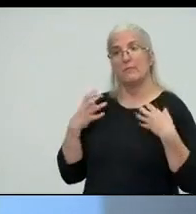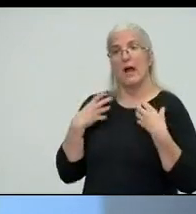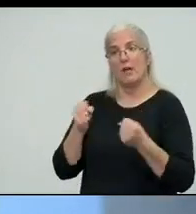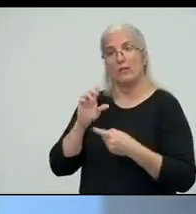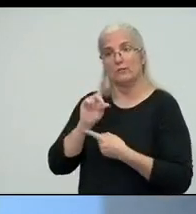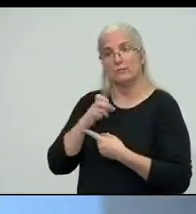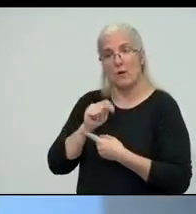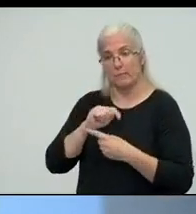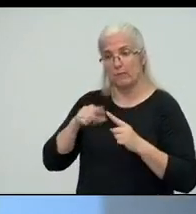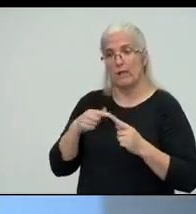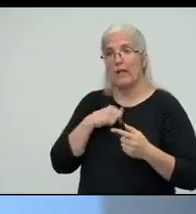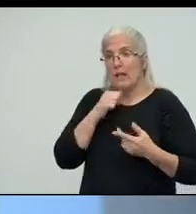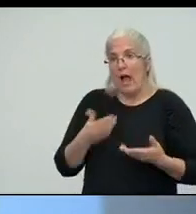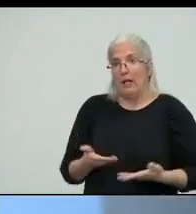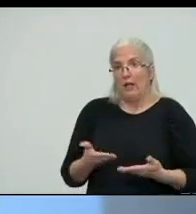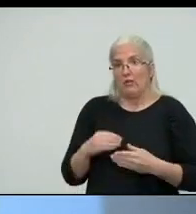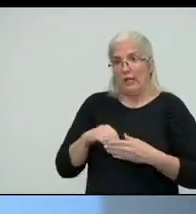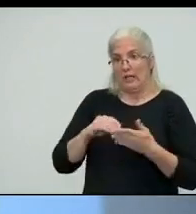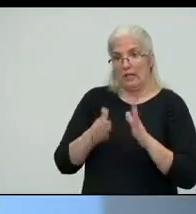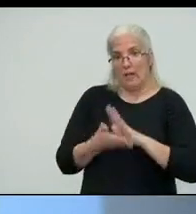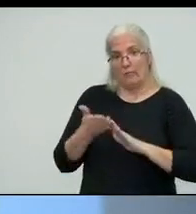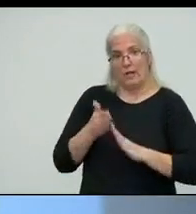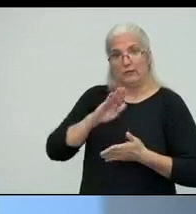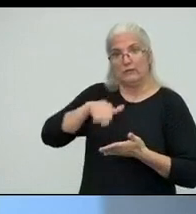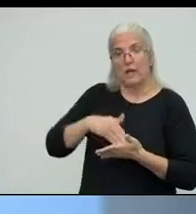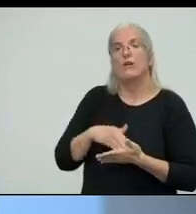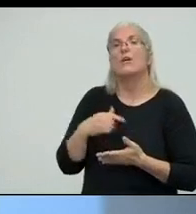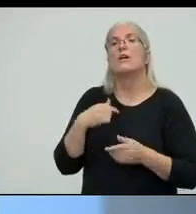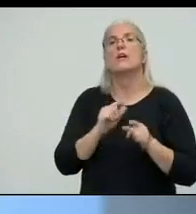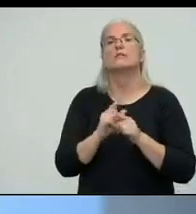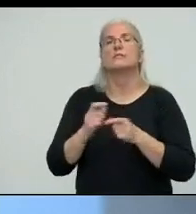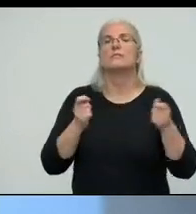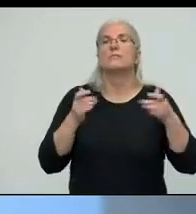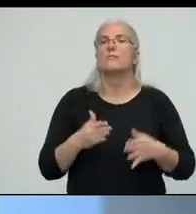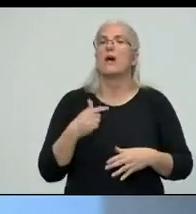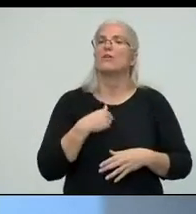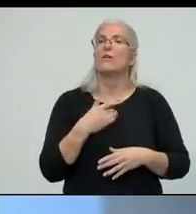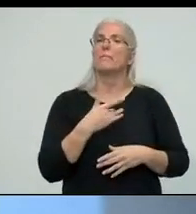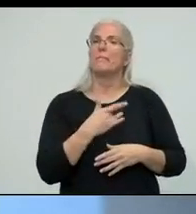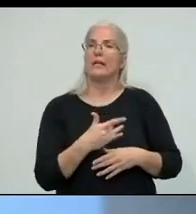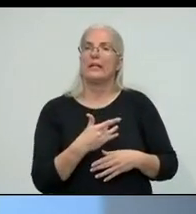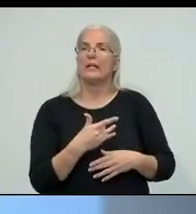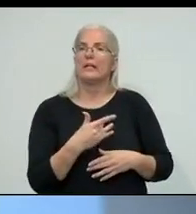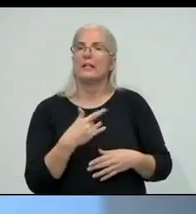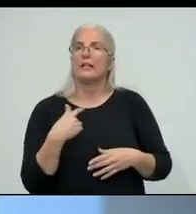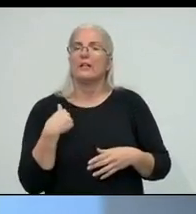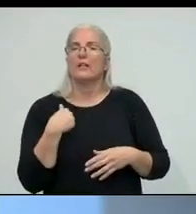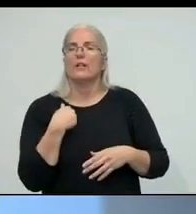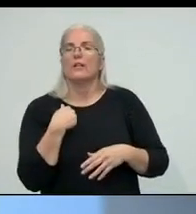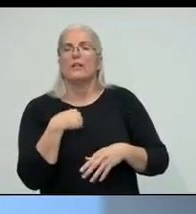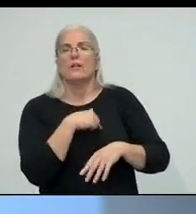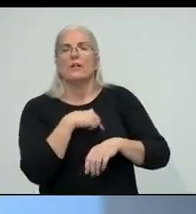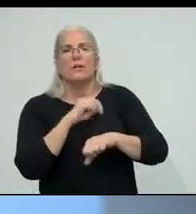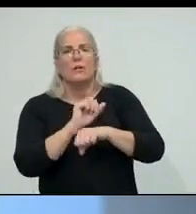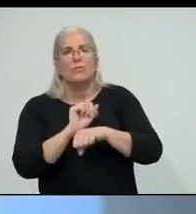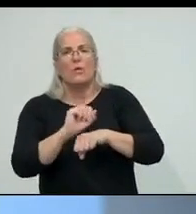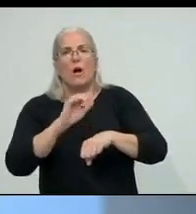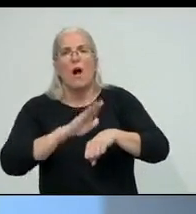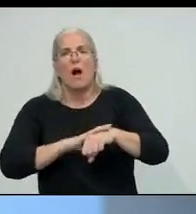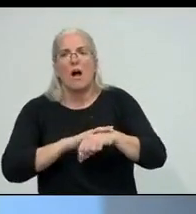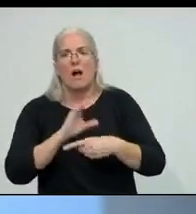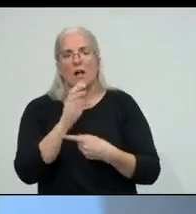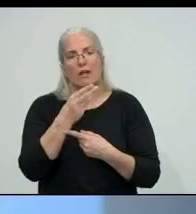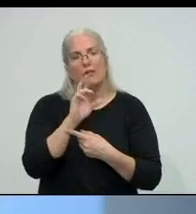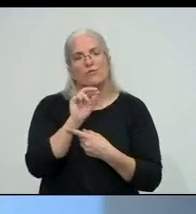county's Emergency Operations Center is as the manager for the Tobacco-Free Communities Program, working on chronic disease prevention. And so we